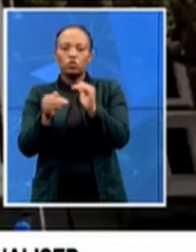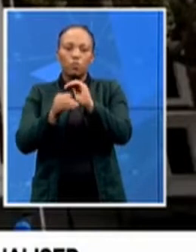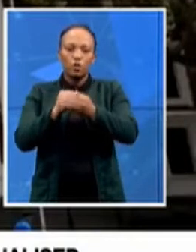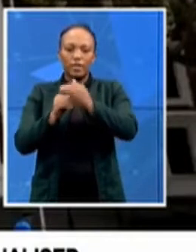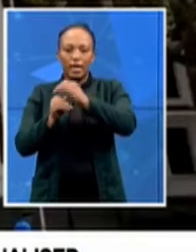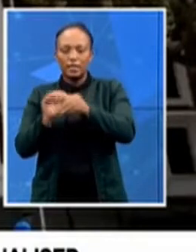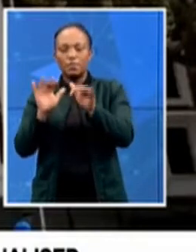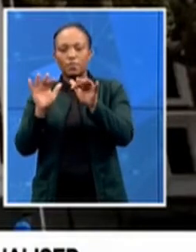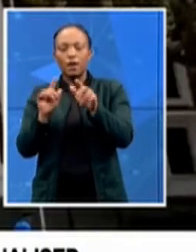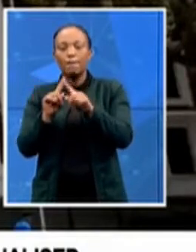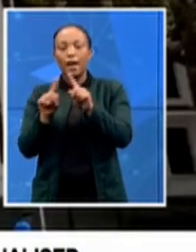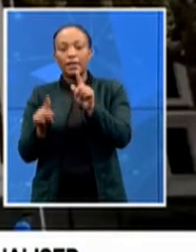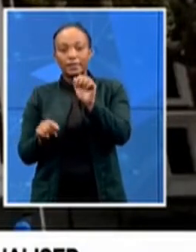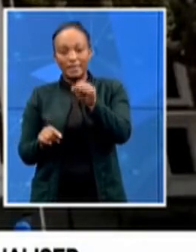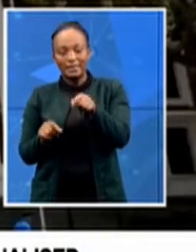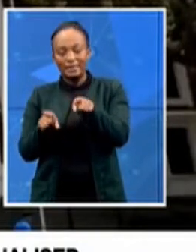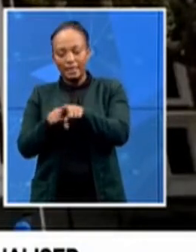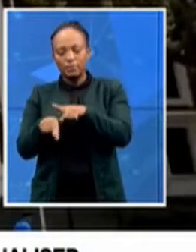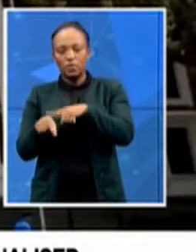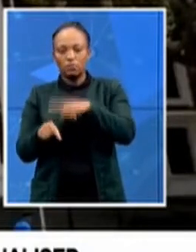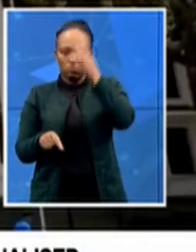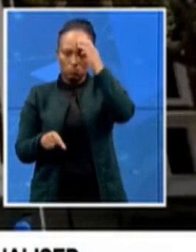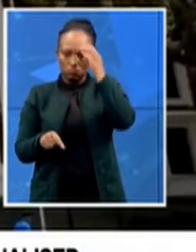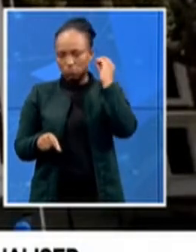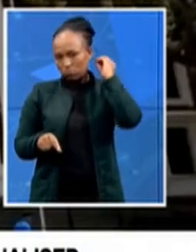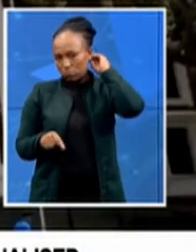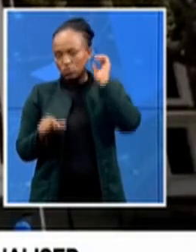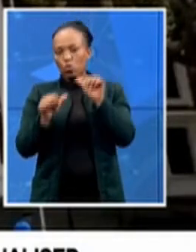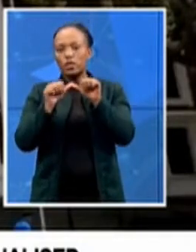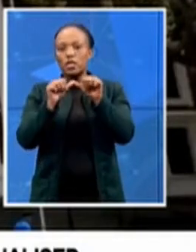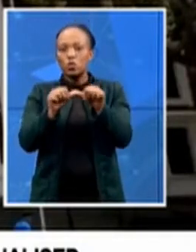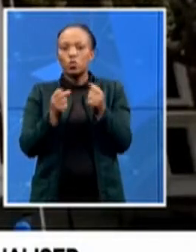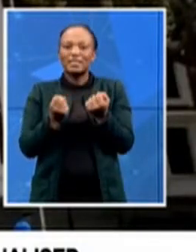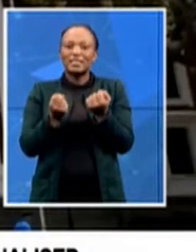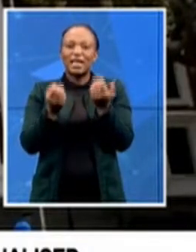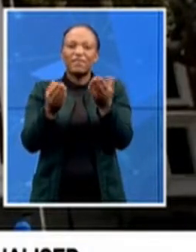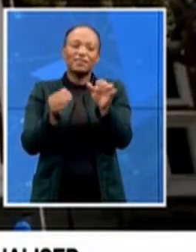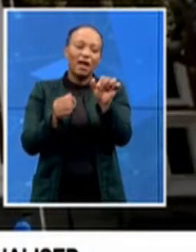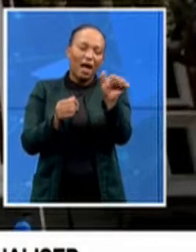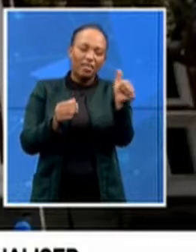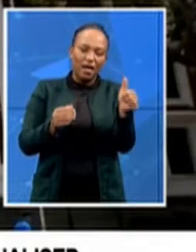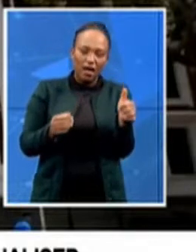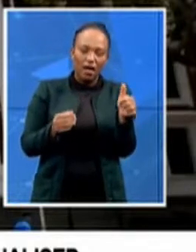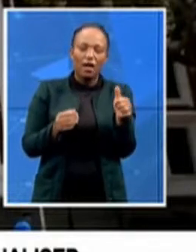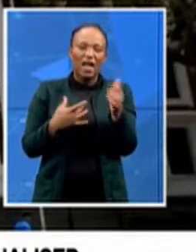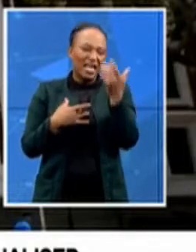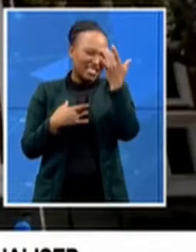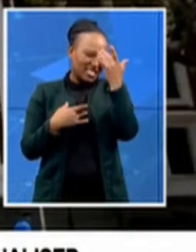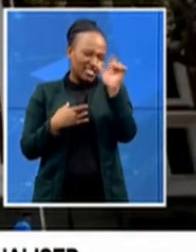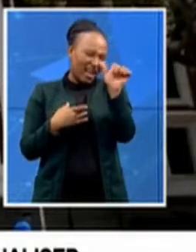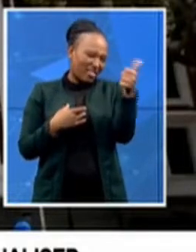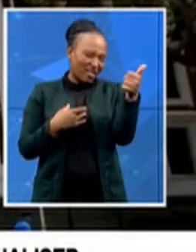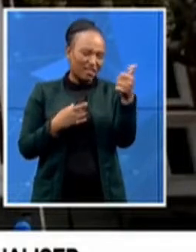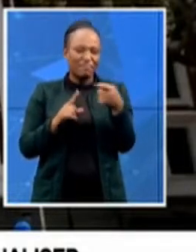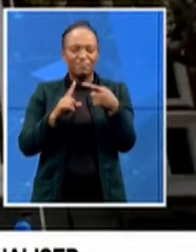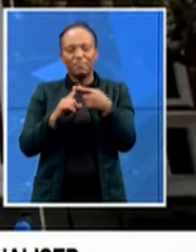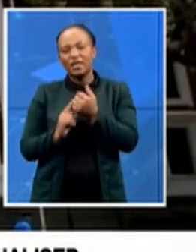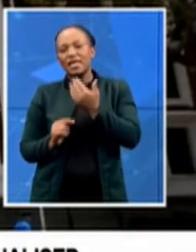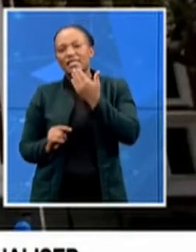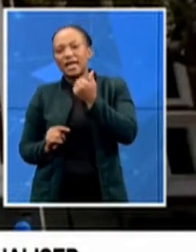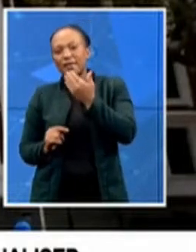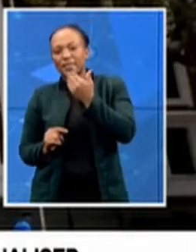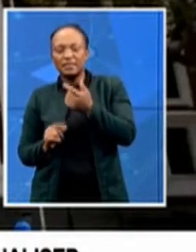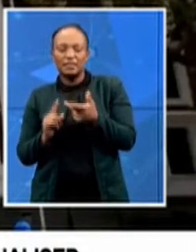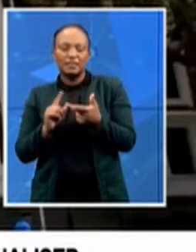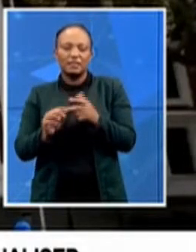to provide other services. Non-communicable diseases such as diabetes, hypertension, heart disease, mental